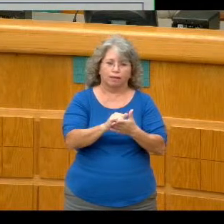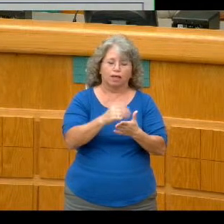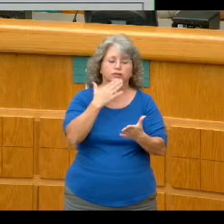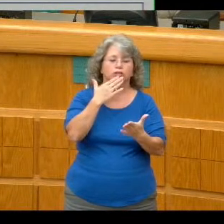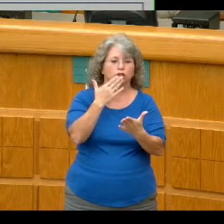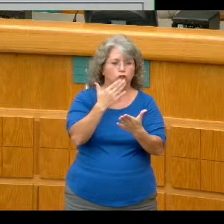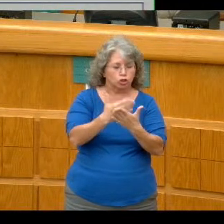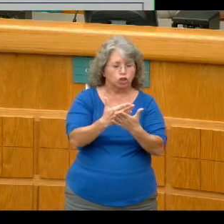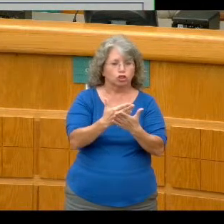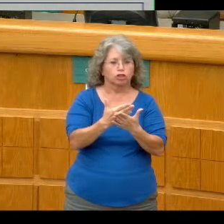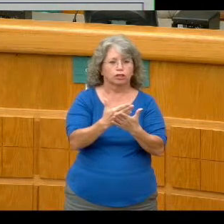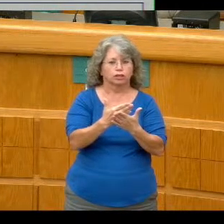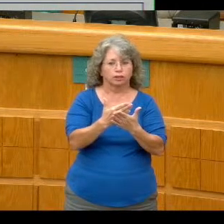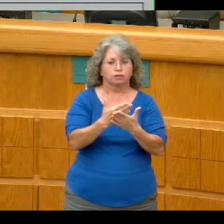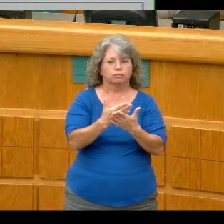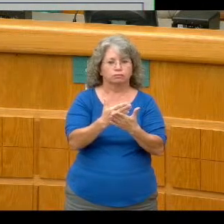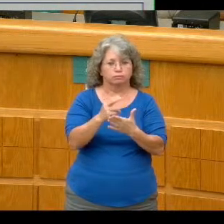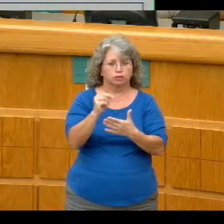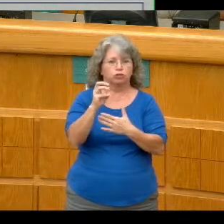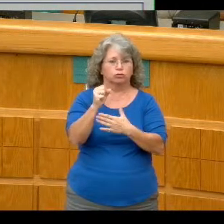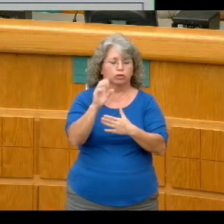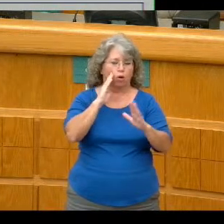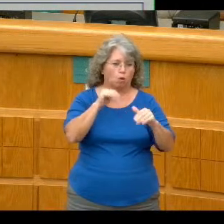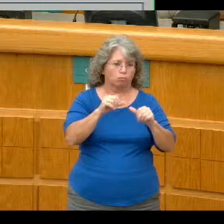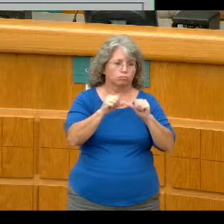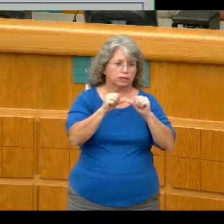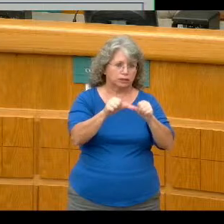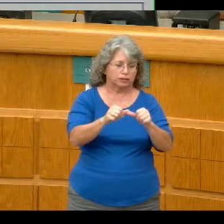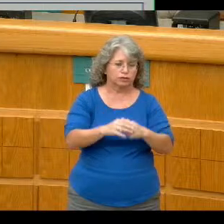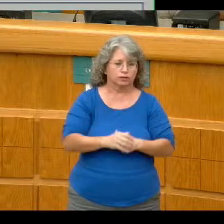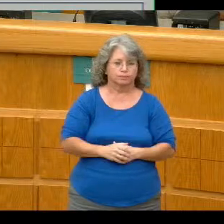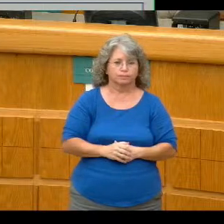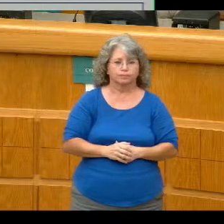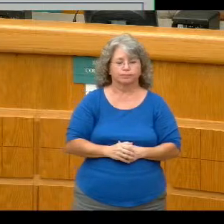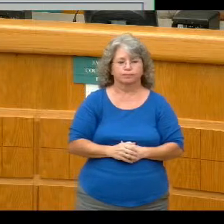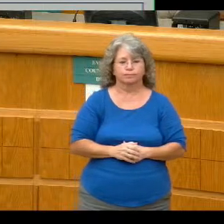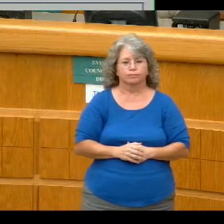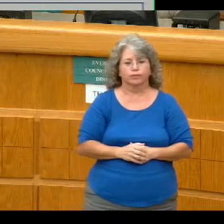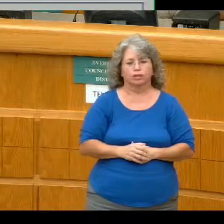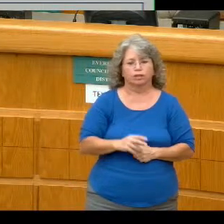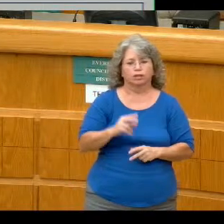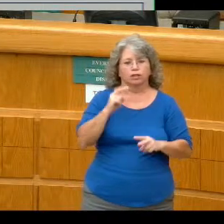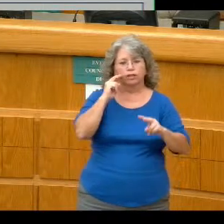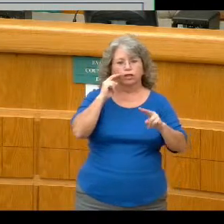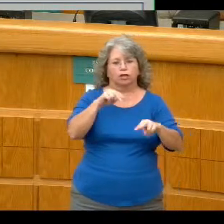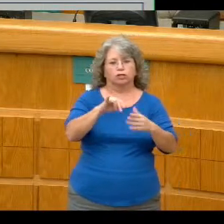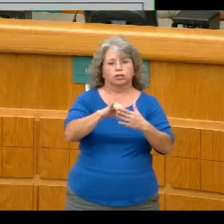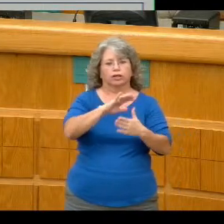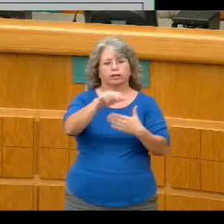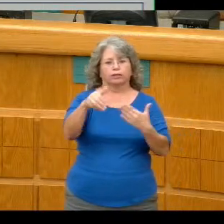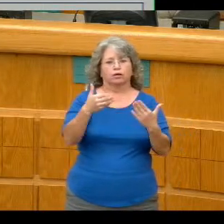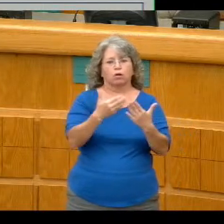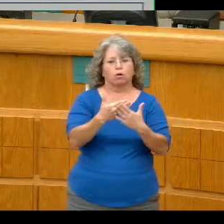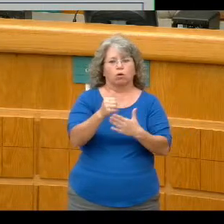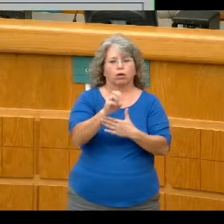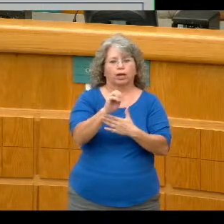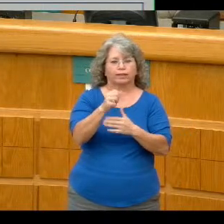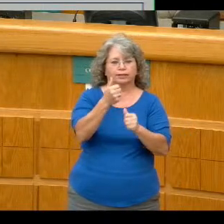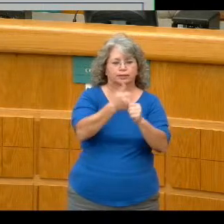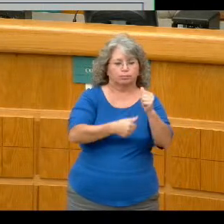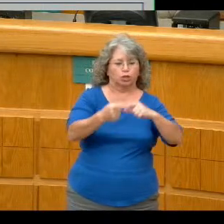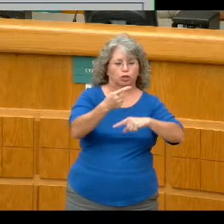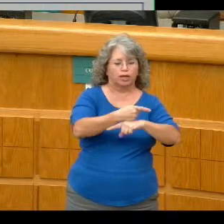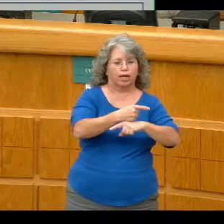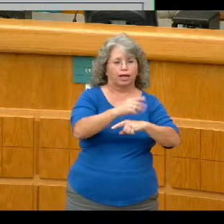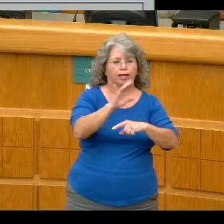So this is a positive development. Hopefully we stay down there. Here's a look at the new cases per day over the whole coastal bend area broken